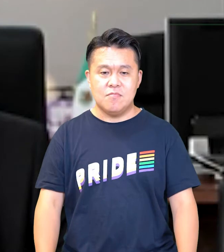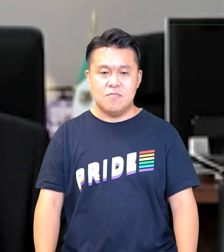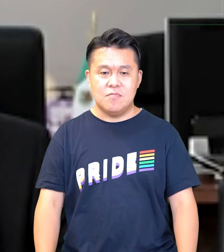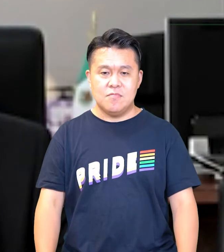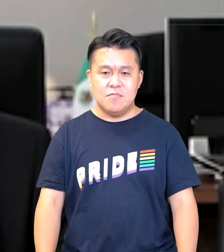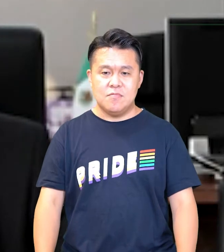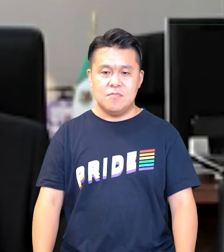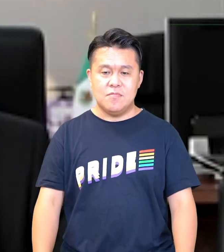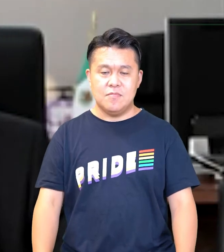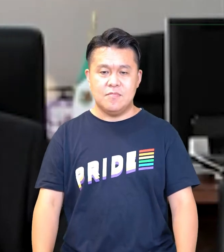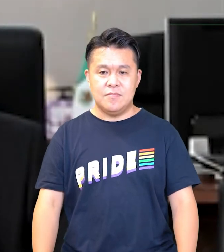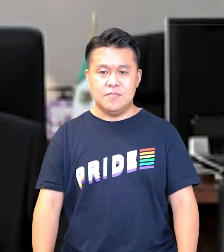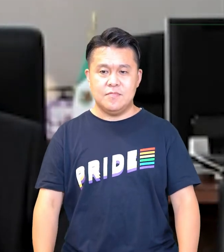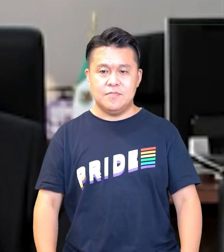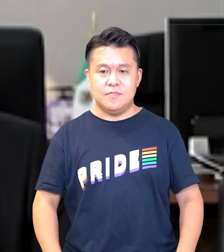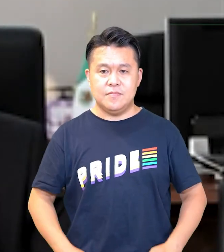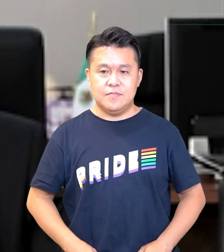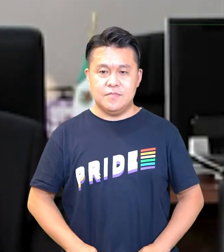profound legislation.